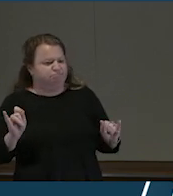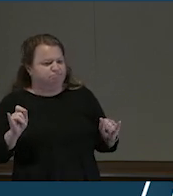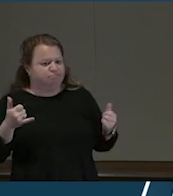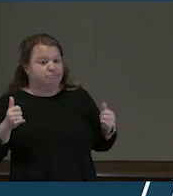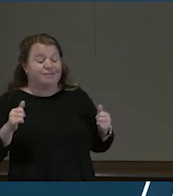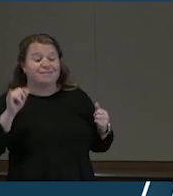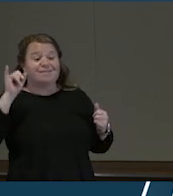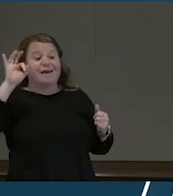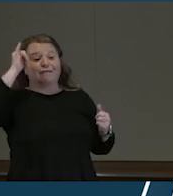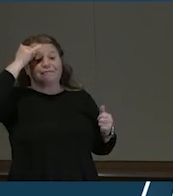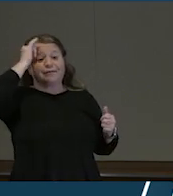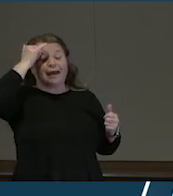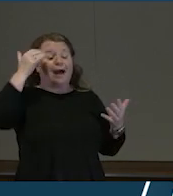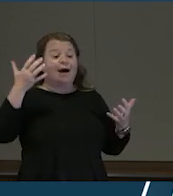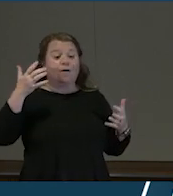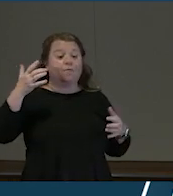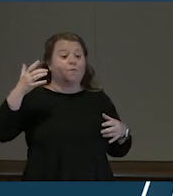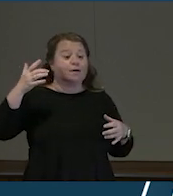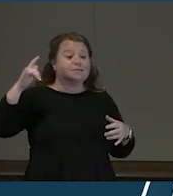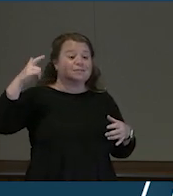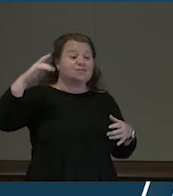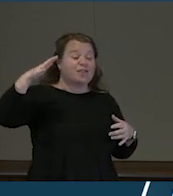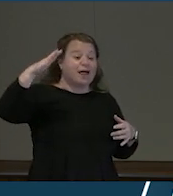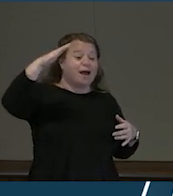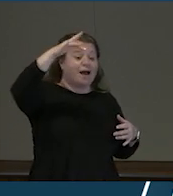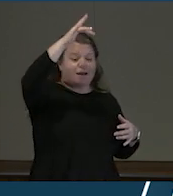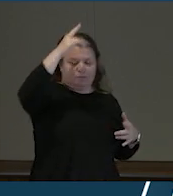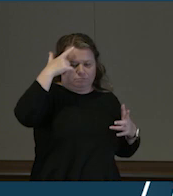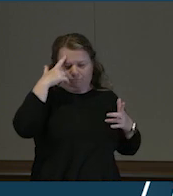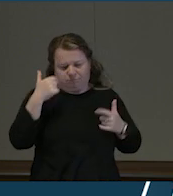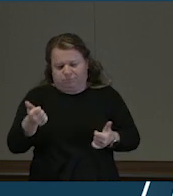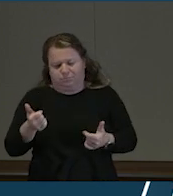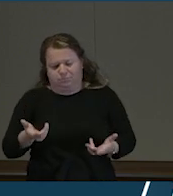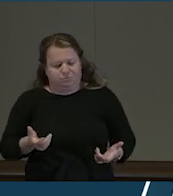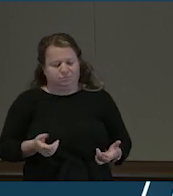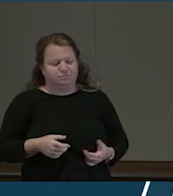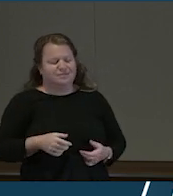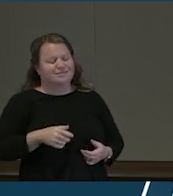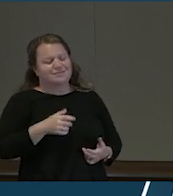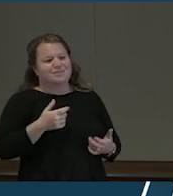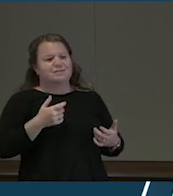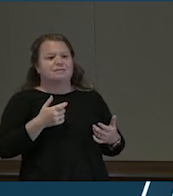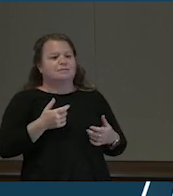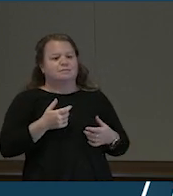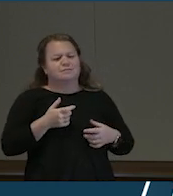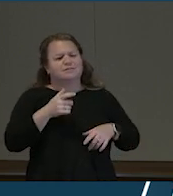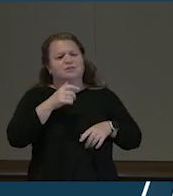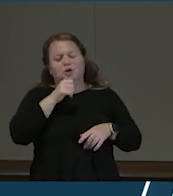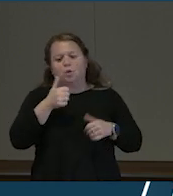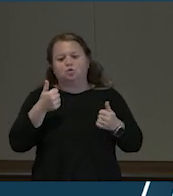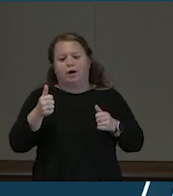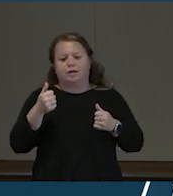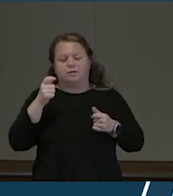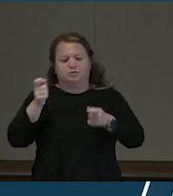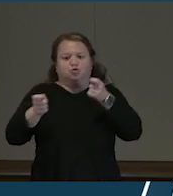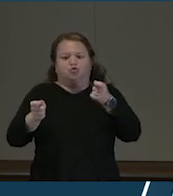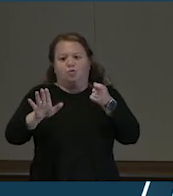if the cow wants to fly, then the cow's going to fly. This is not the time to control their